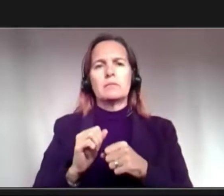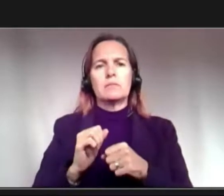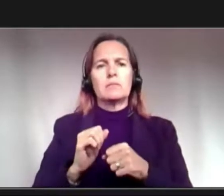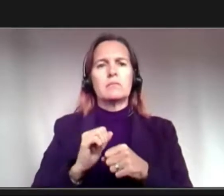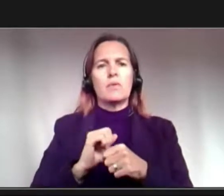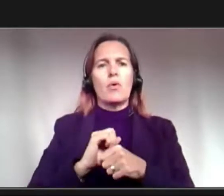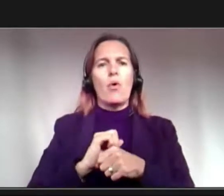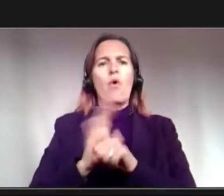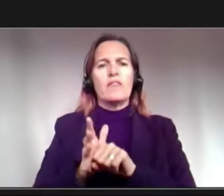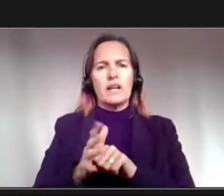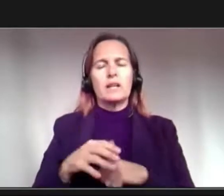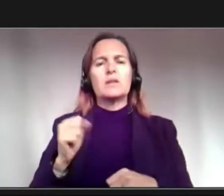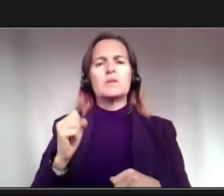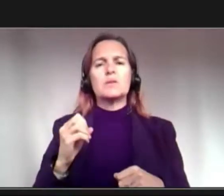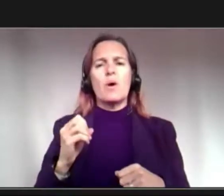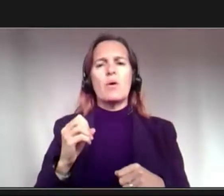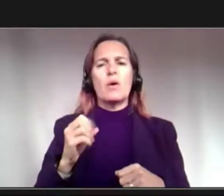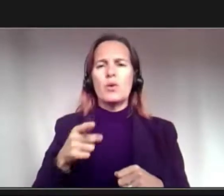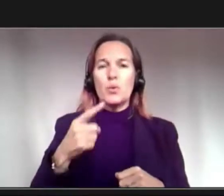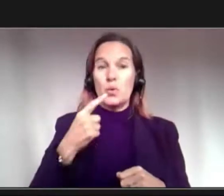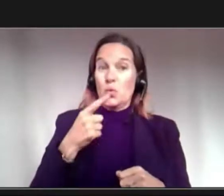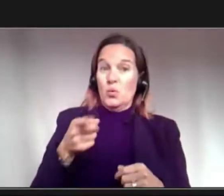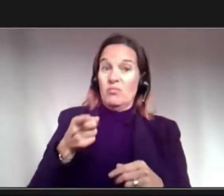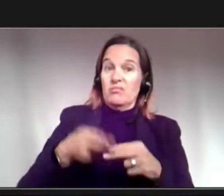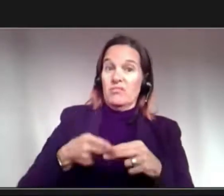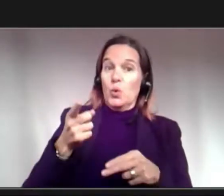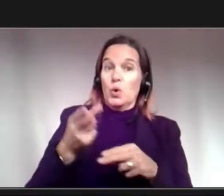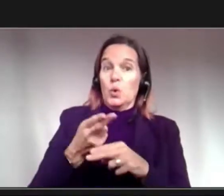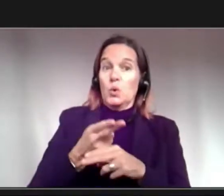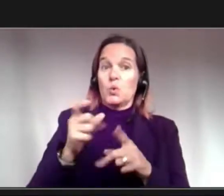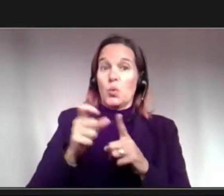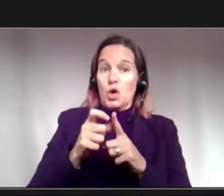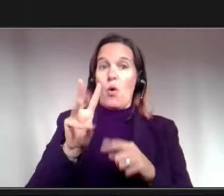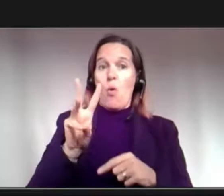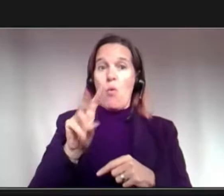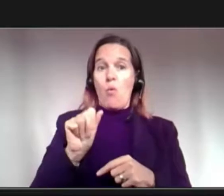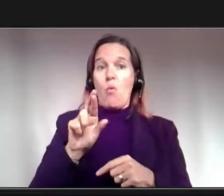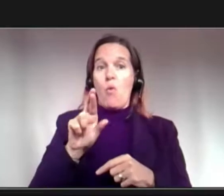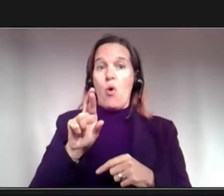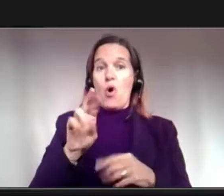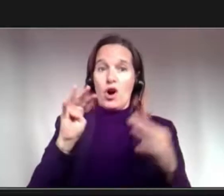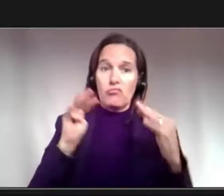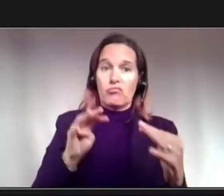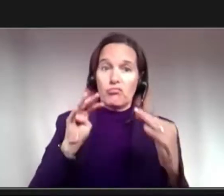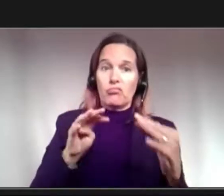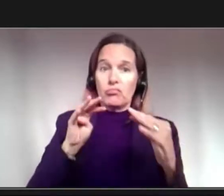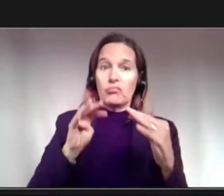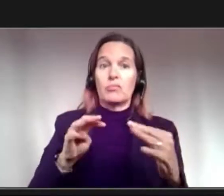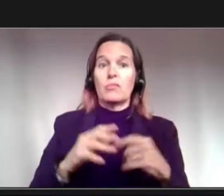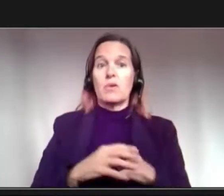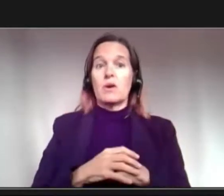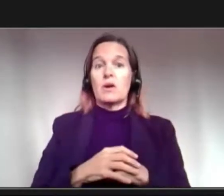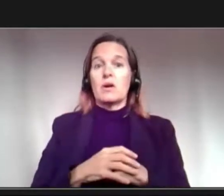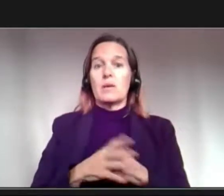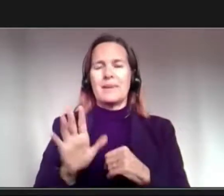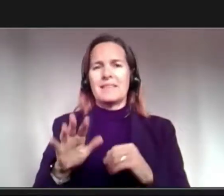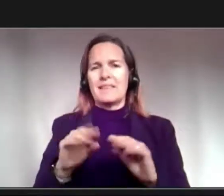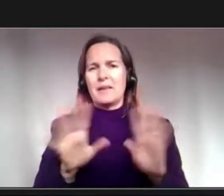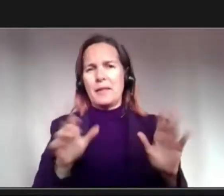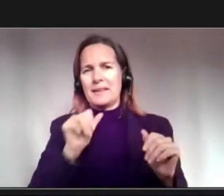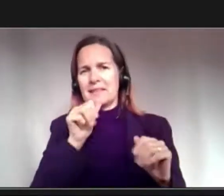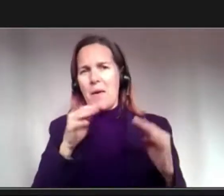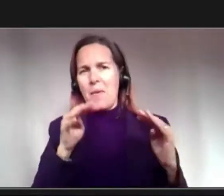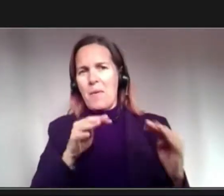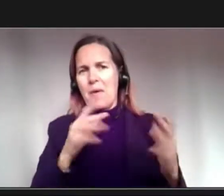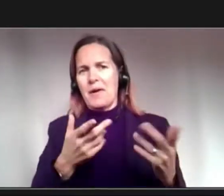What do you called it a war? And I'm wondering what you mean. Clearly, it's not a war. We can't have a war